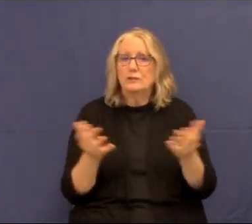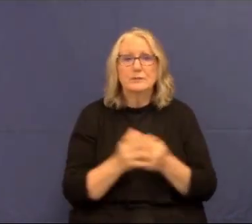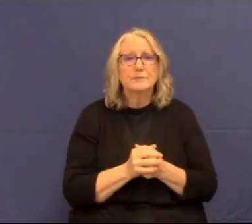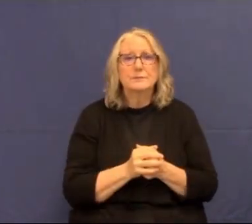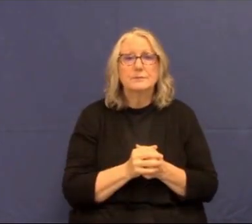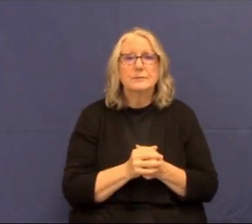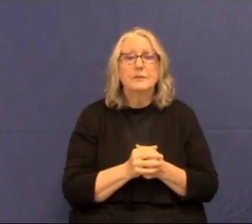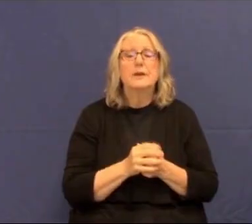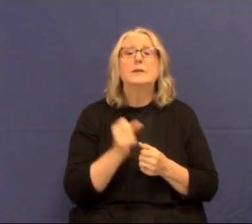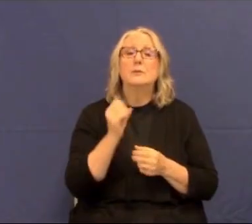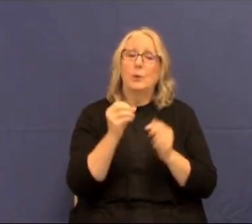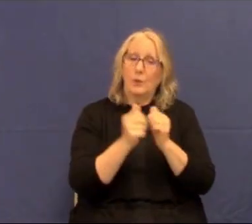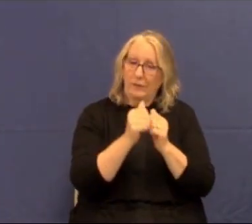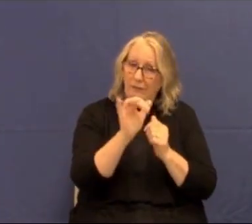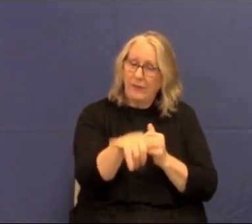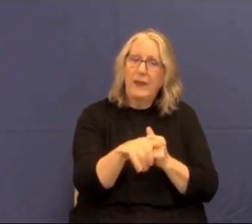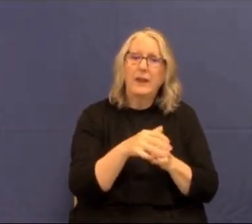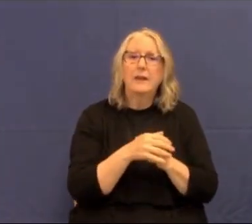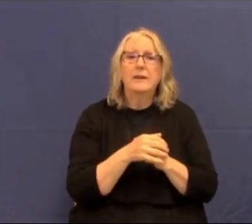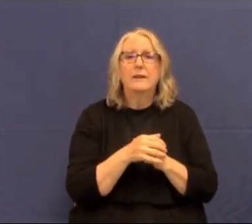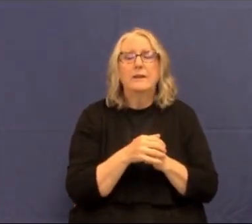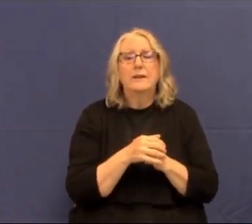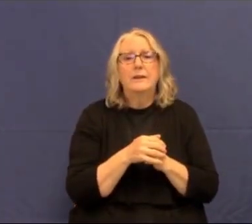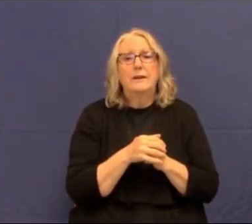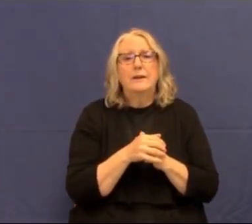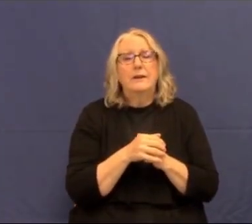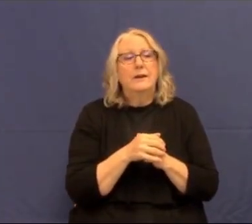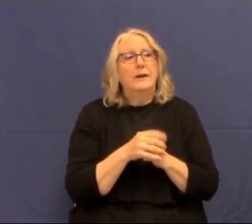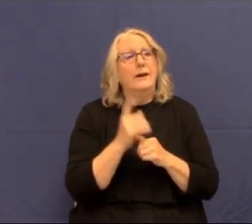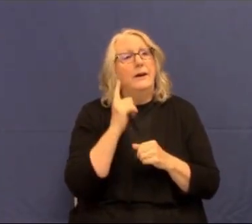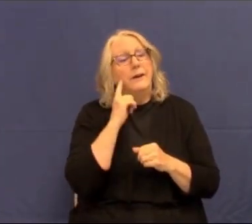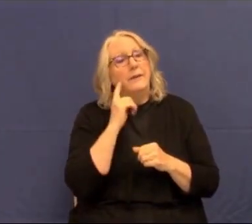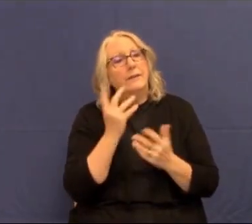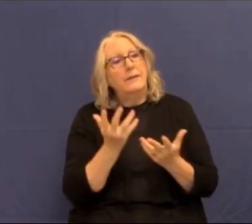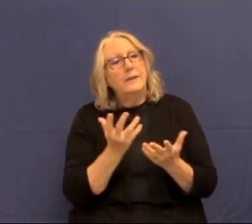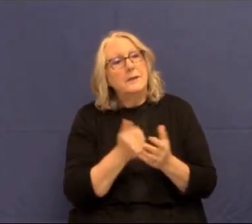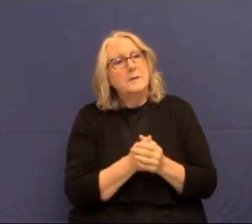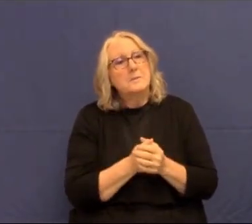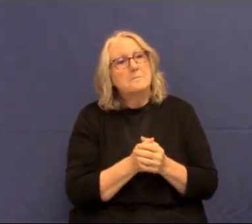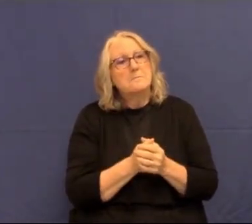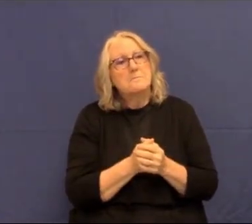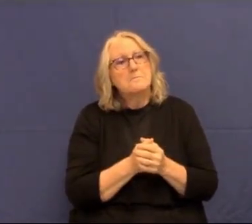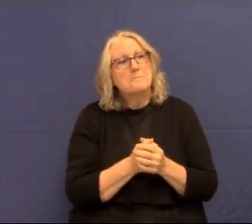so with that being said, I just think of it,